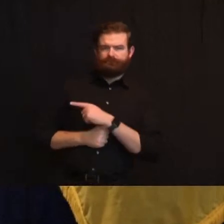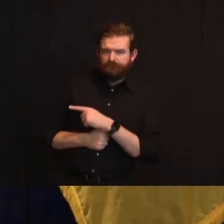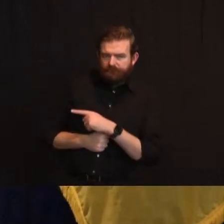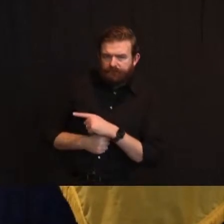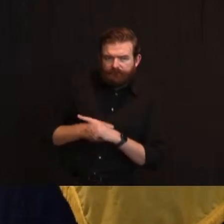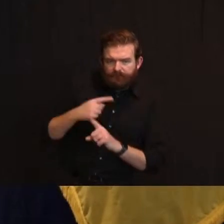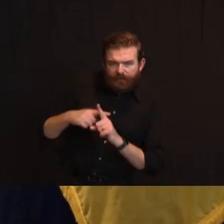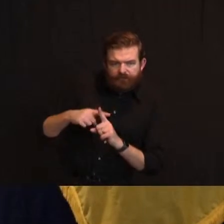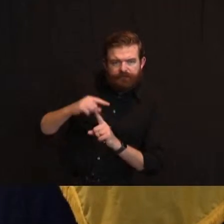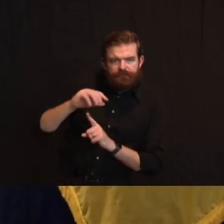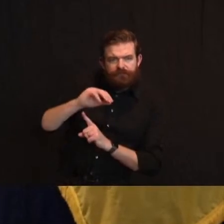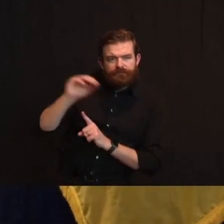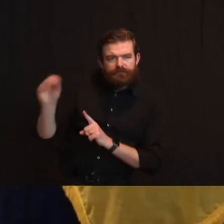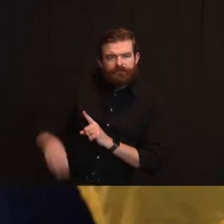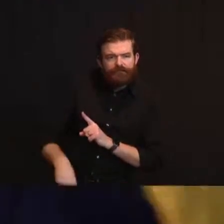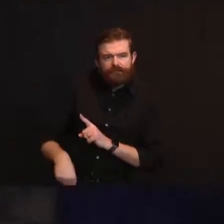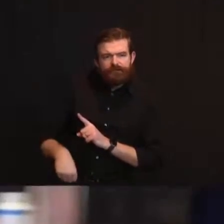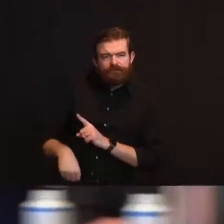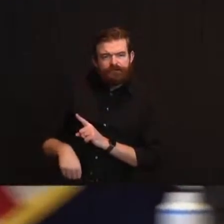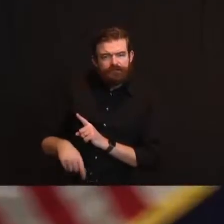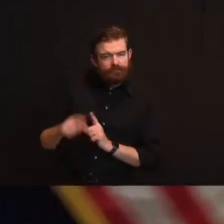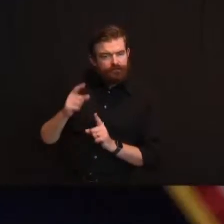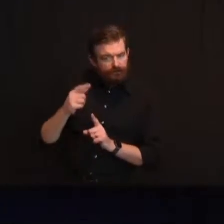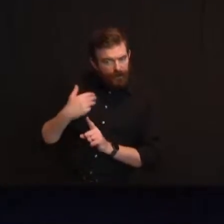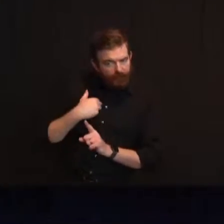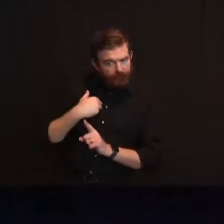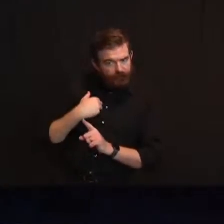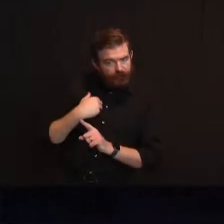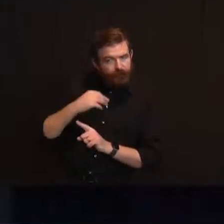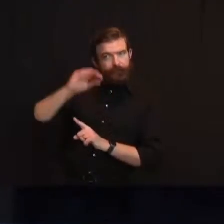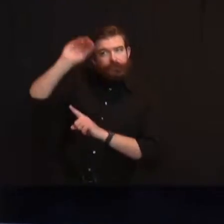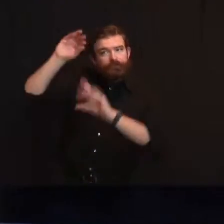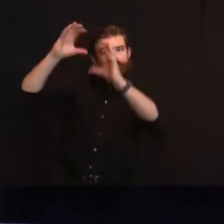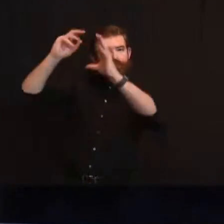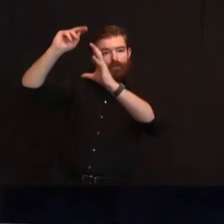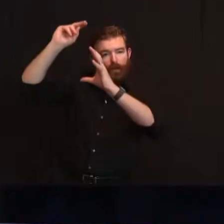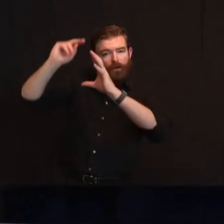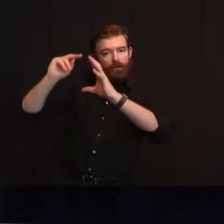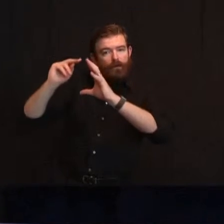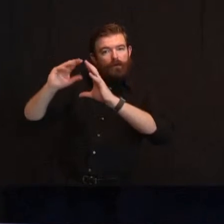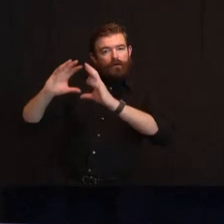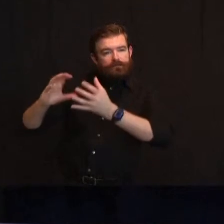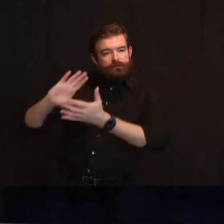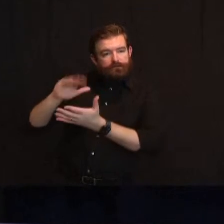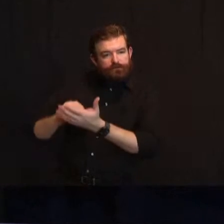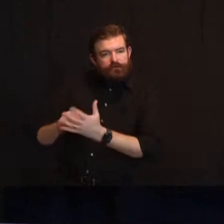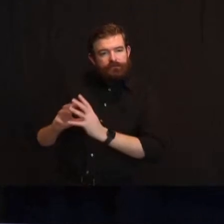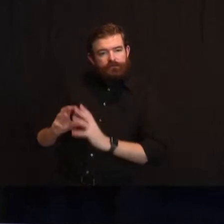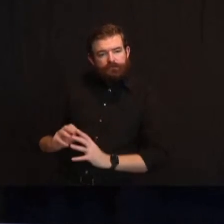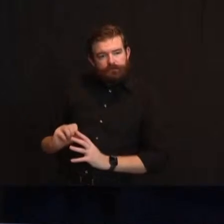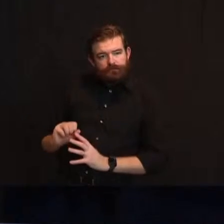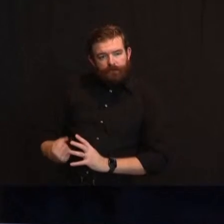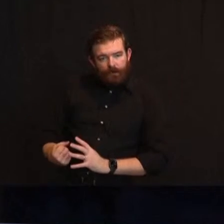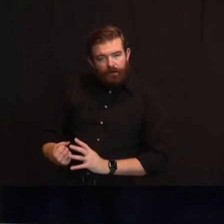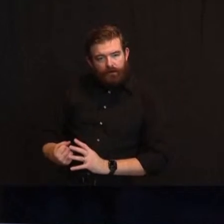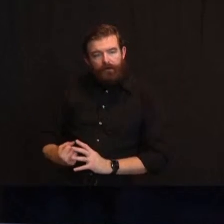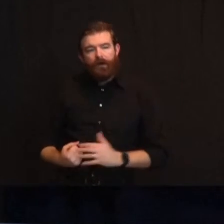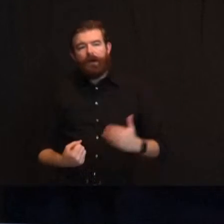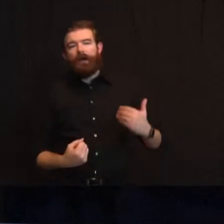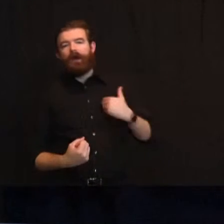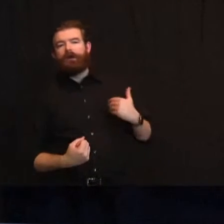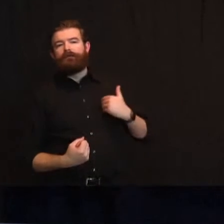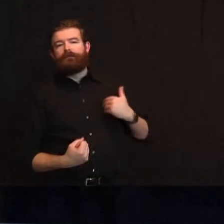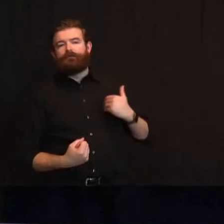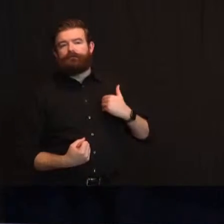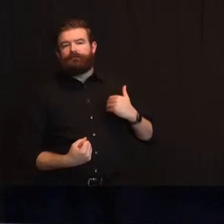by chance? I do. I want to give you the most up-to-date. Of late, it's been pretty tight.